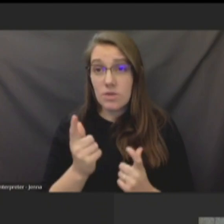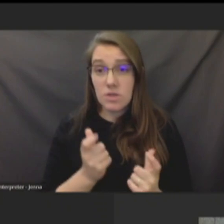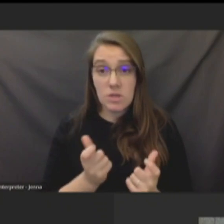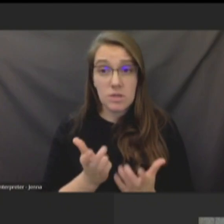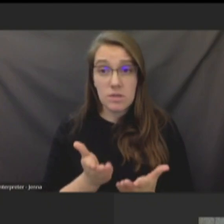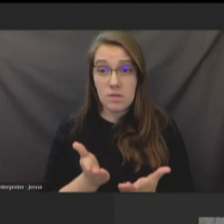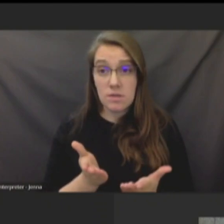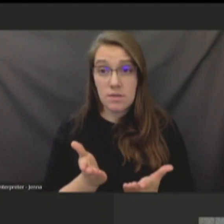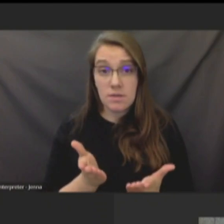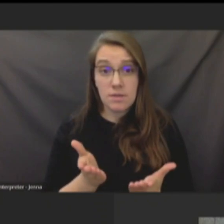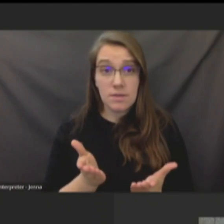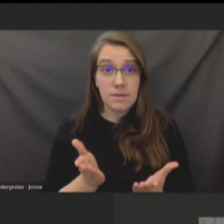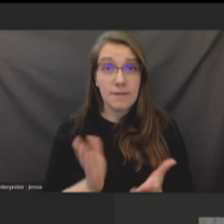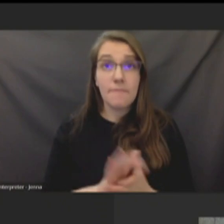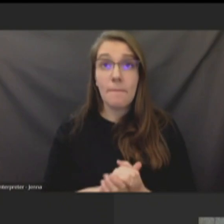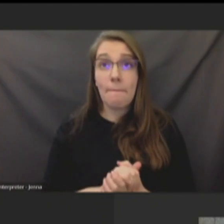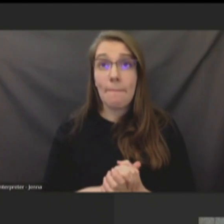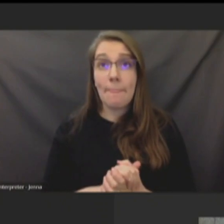Go ahead, folks.